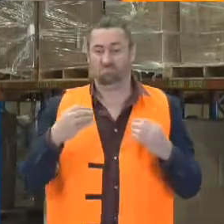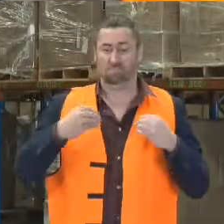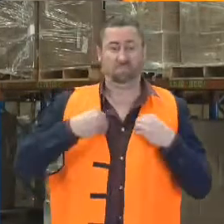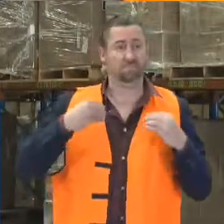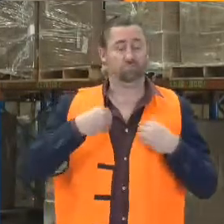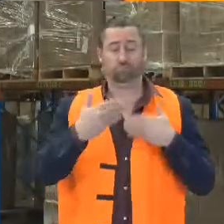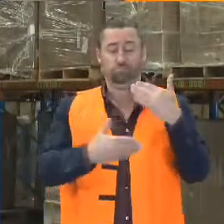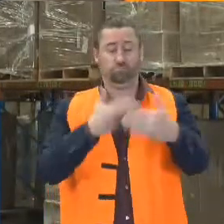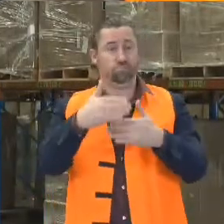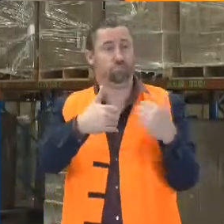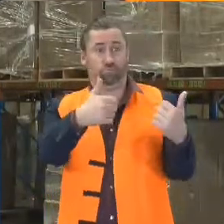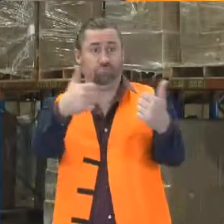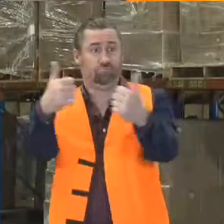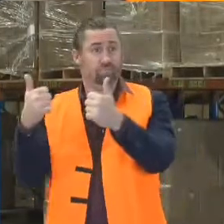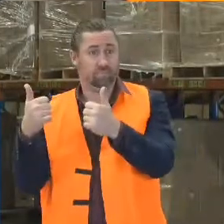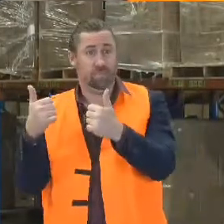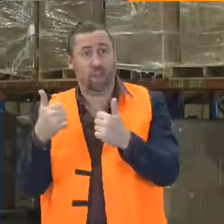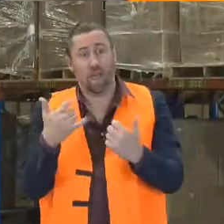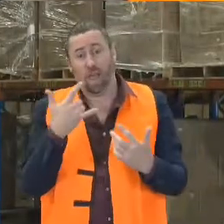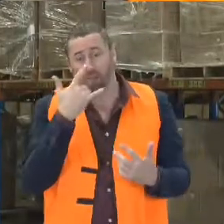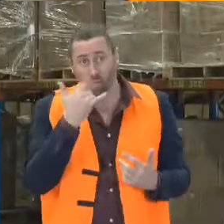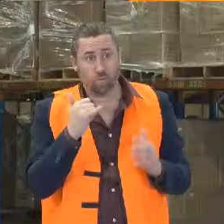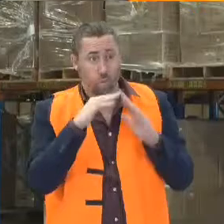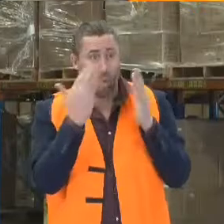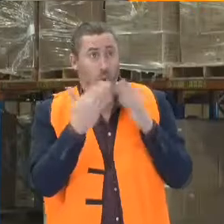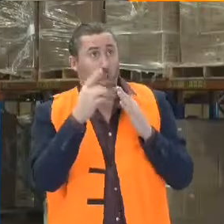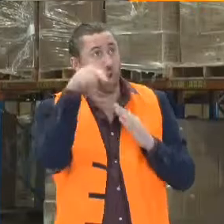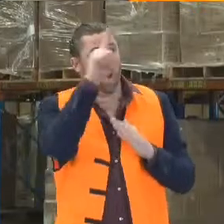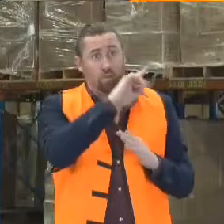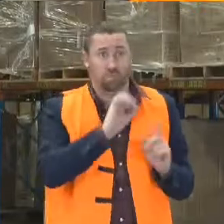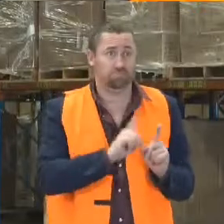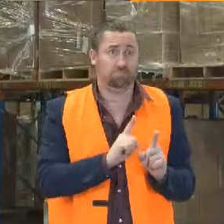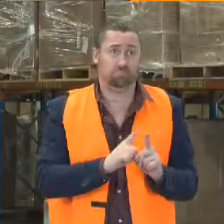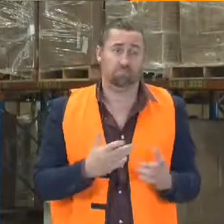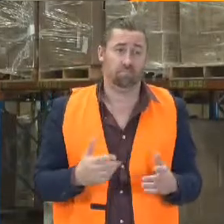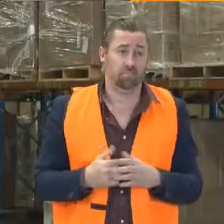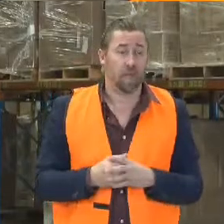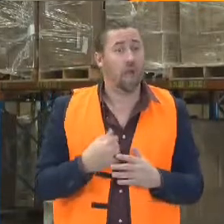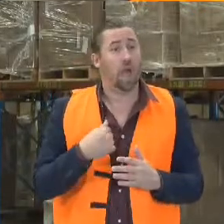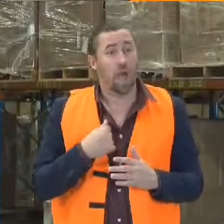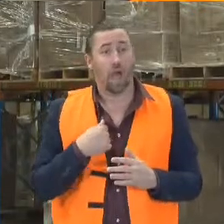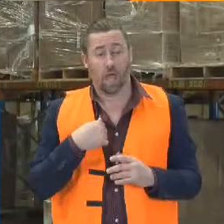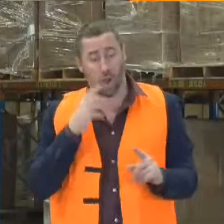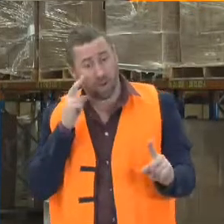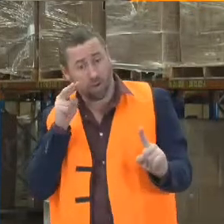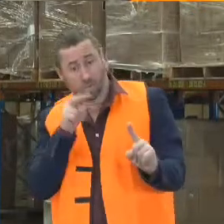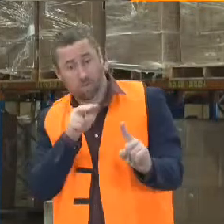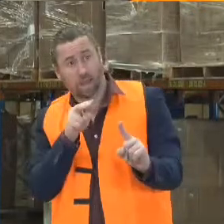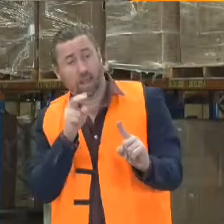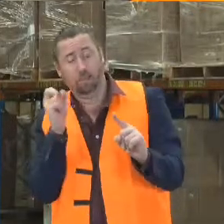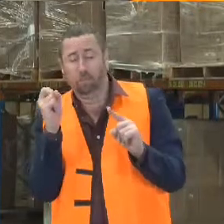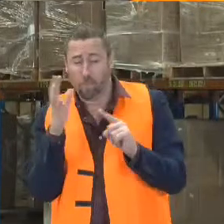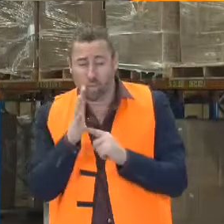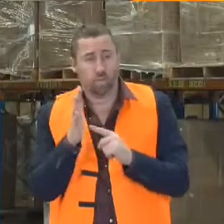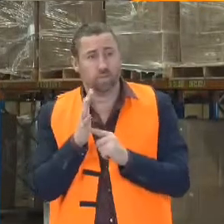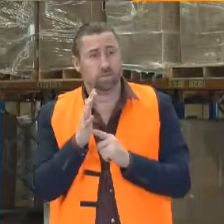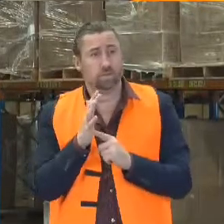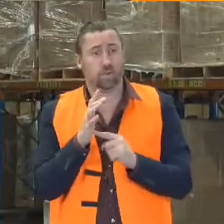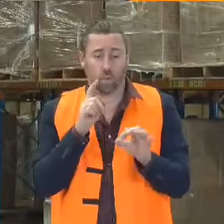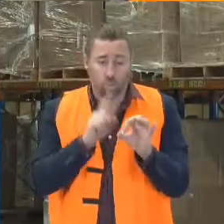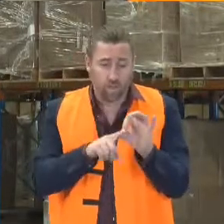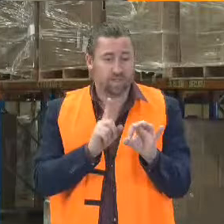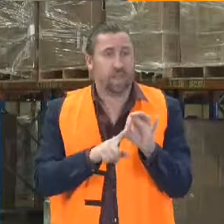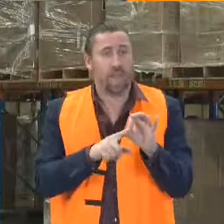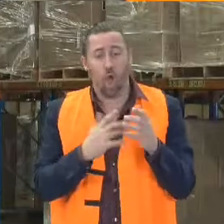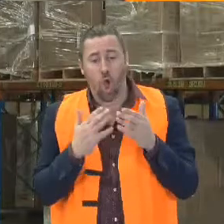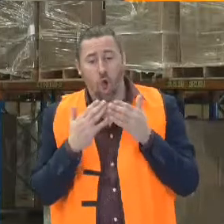business, which is not the case in other parts around the world. And my priority is to keep Queensland as open for Queensland